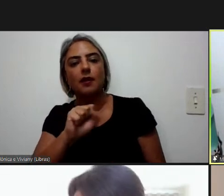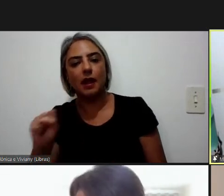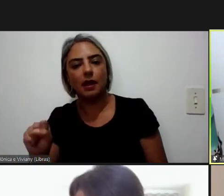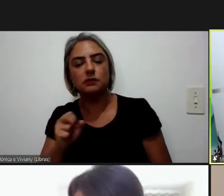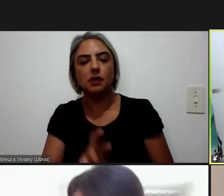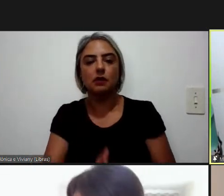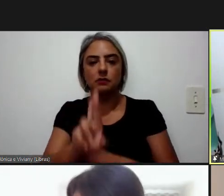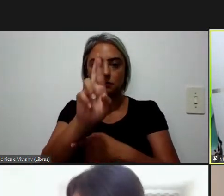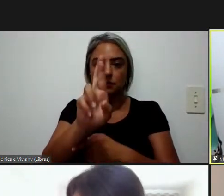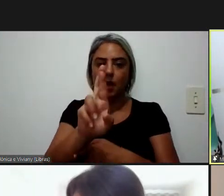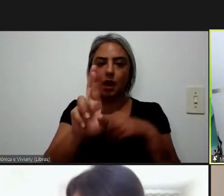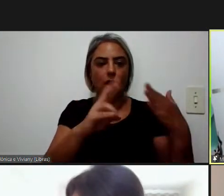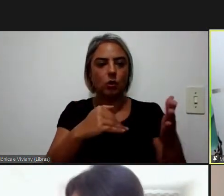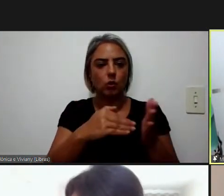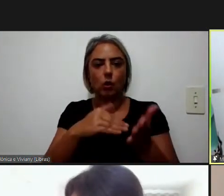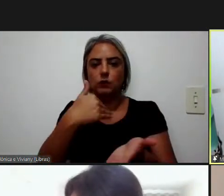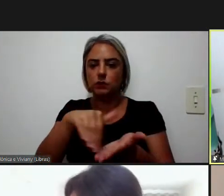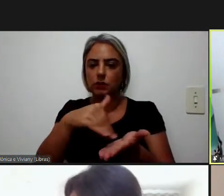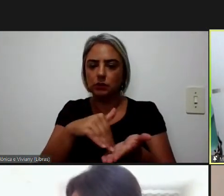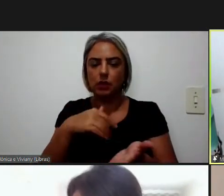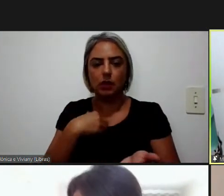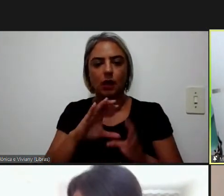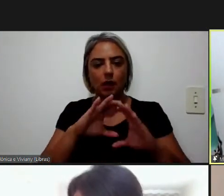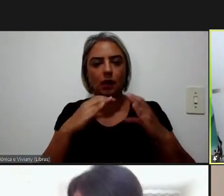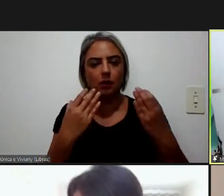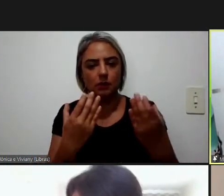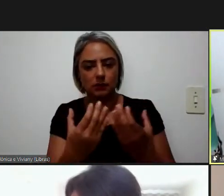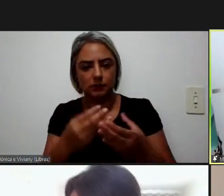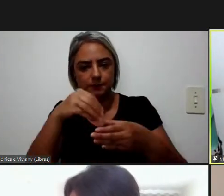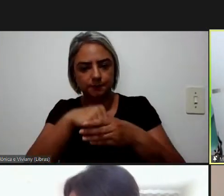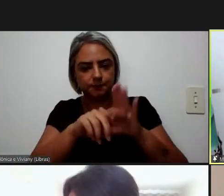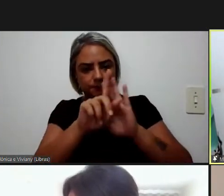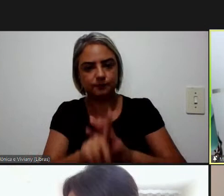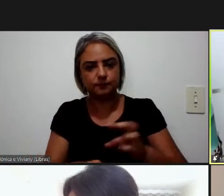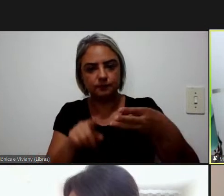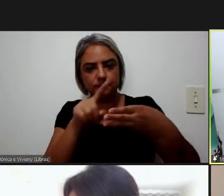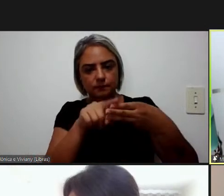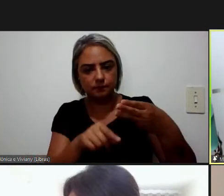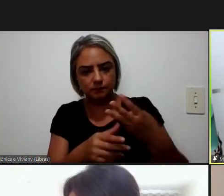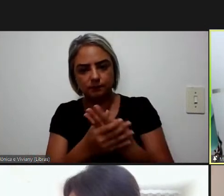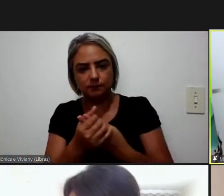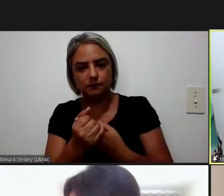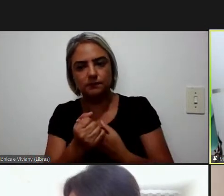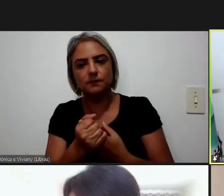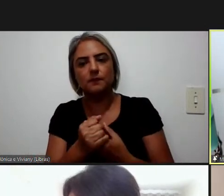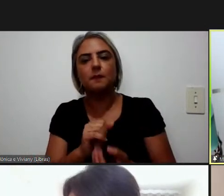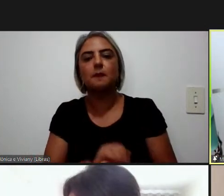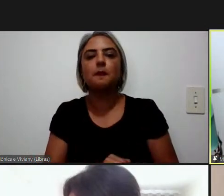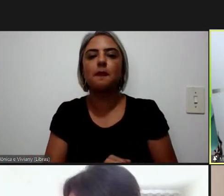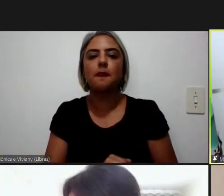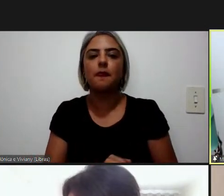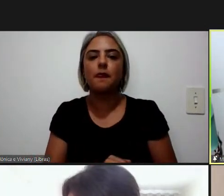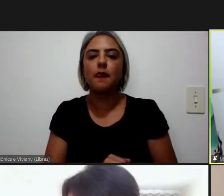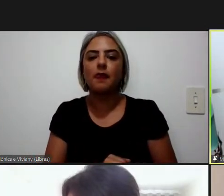some things that CONAS has to do. He